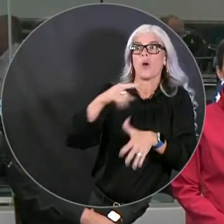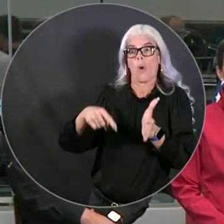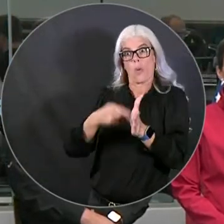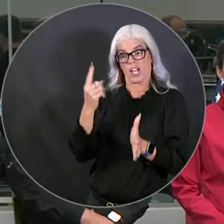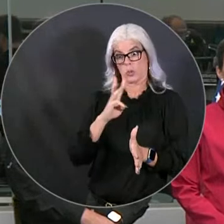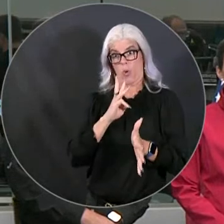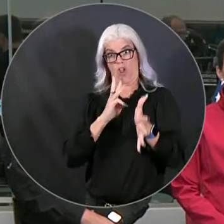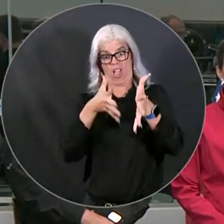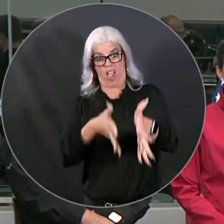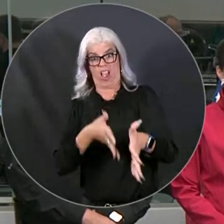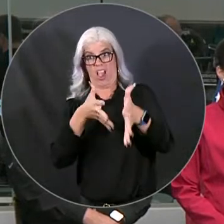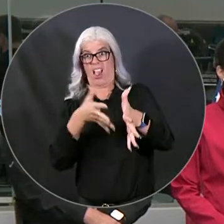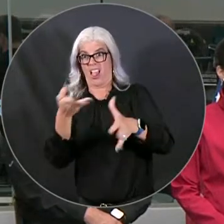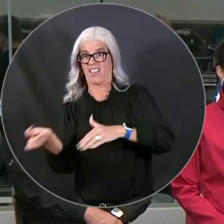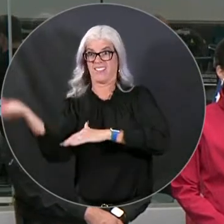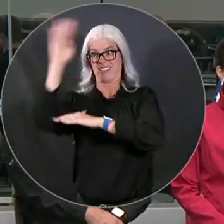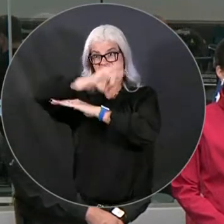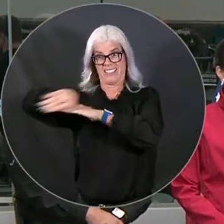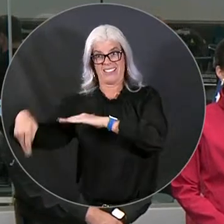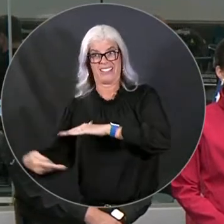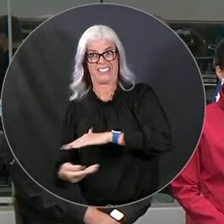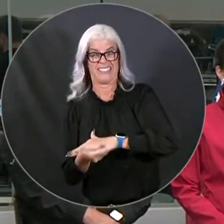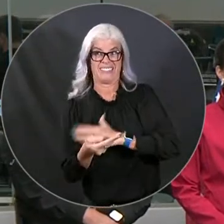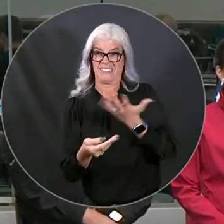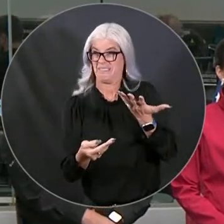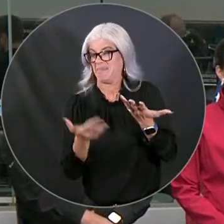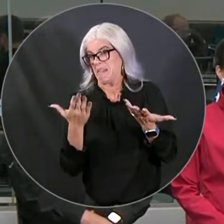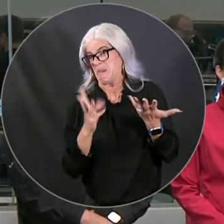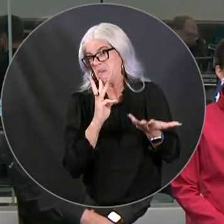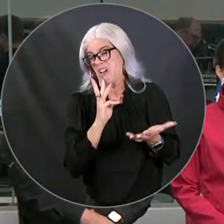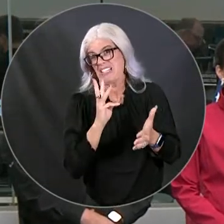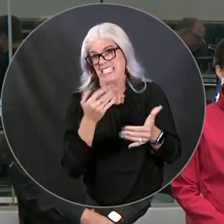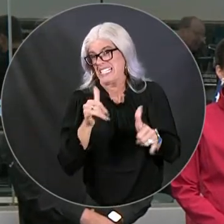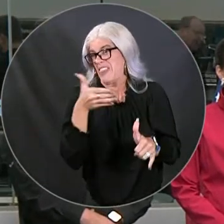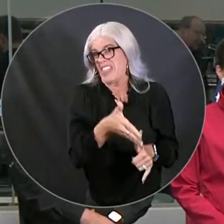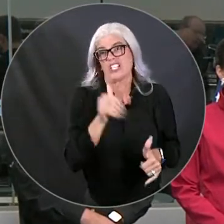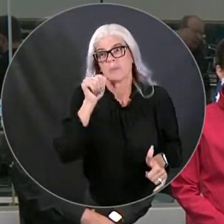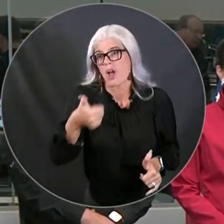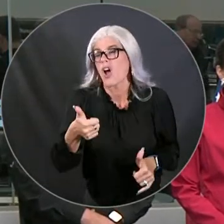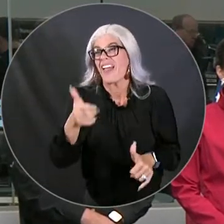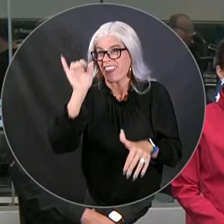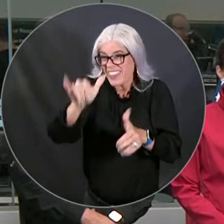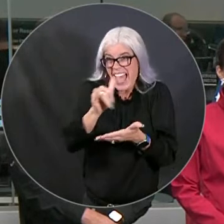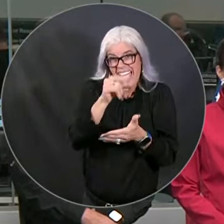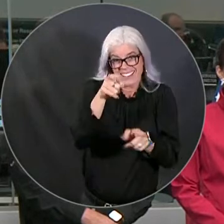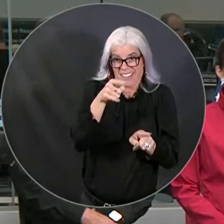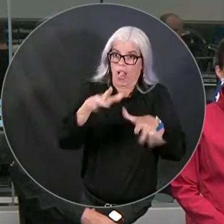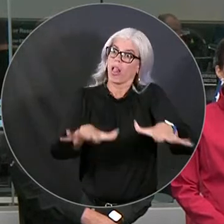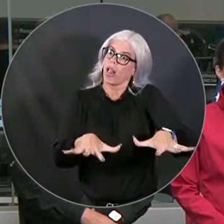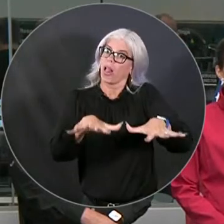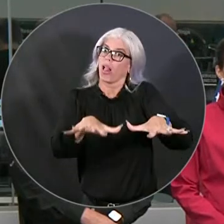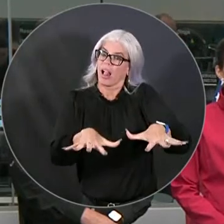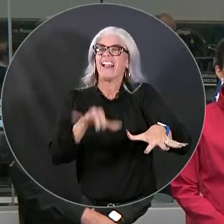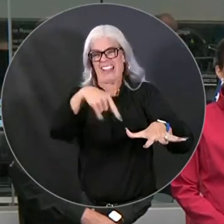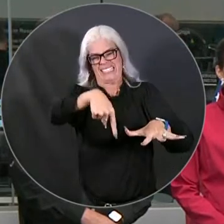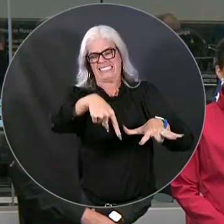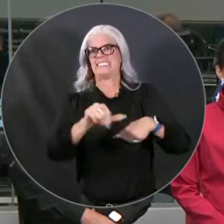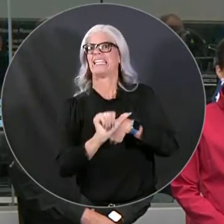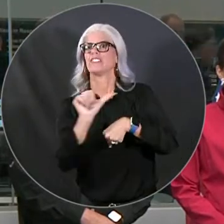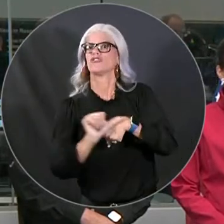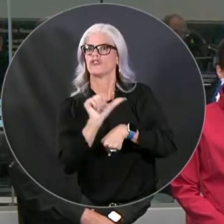of today and even in the days ahead. So that is a hazard, and just please be aware that is something